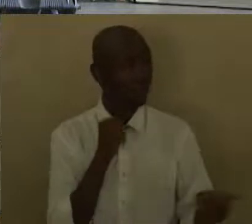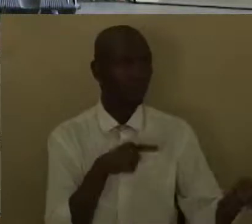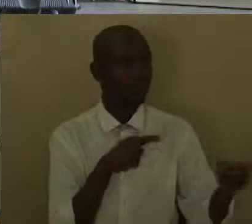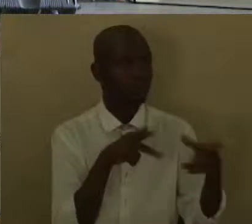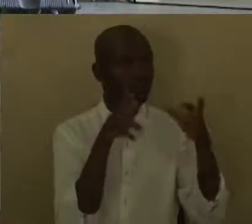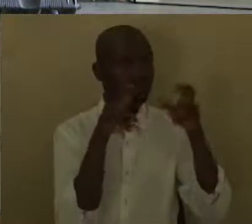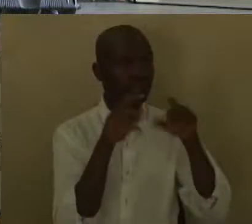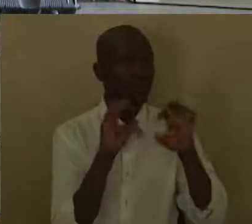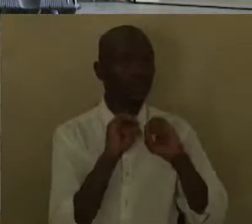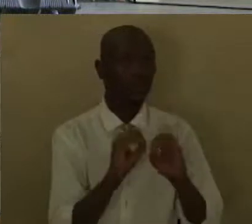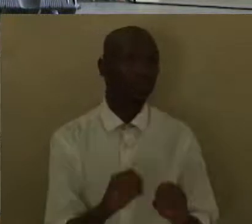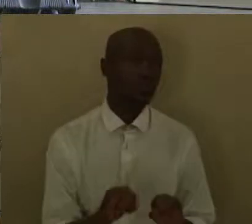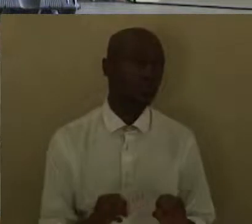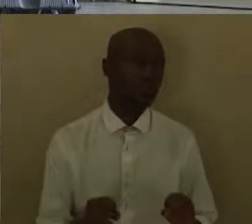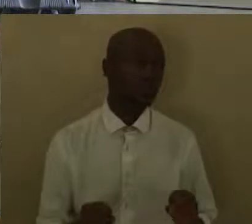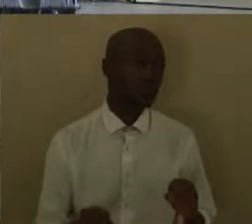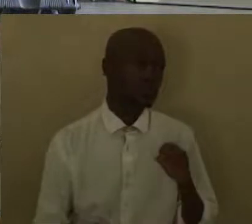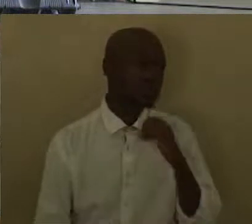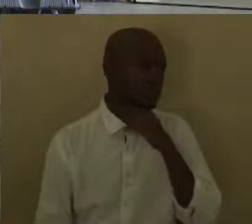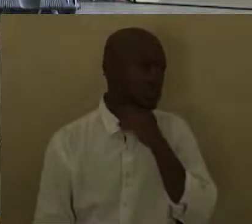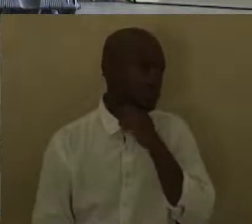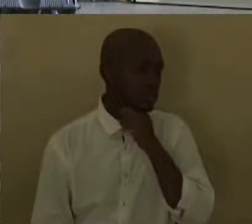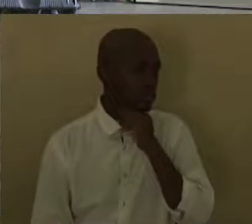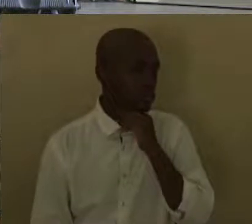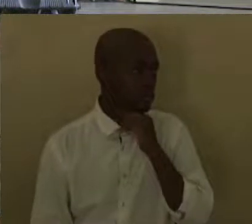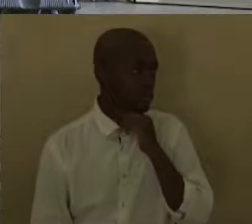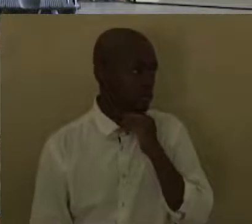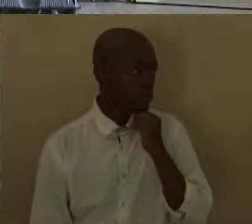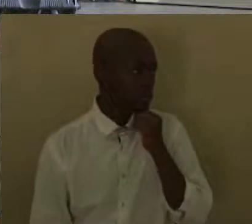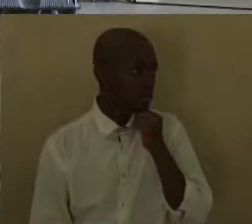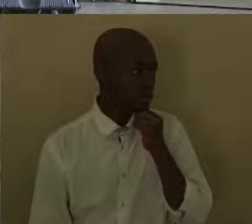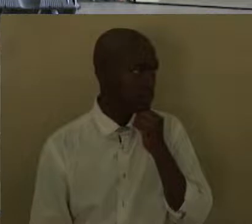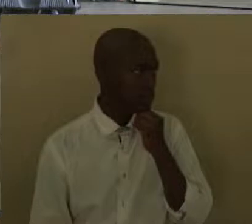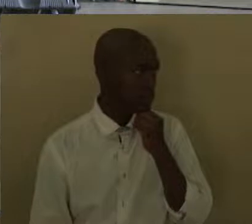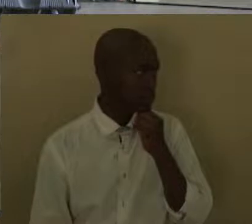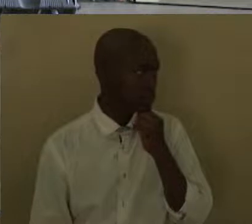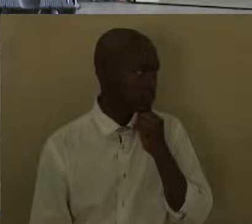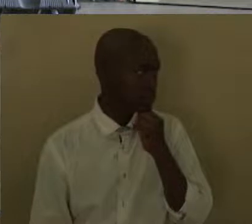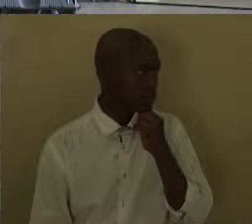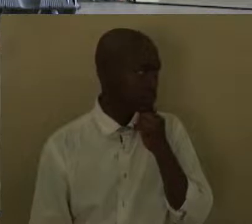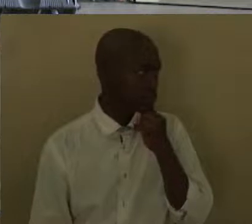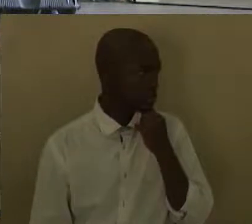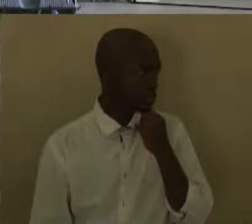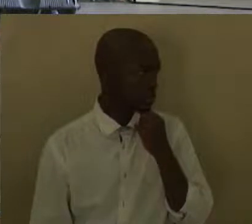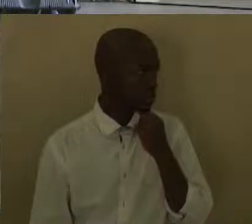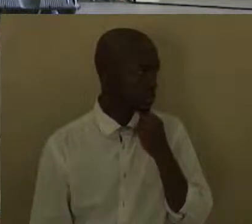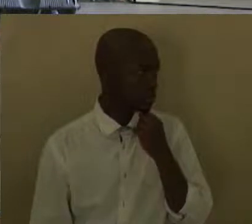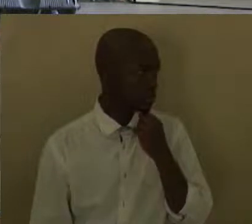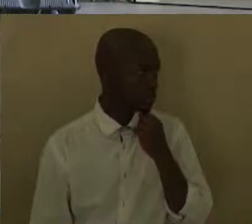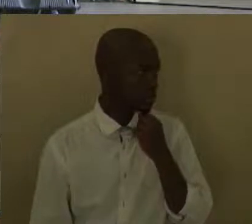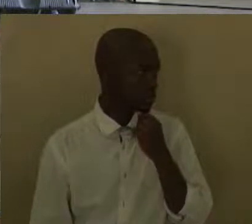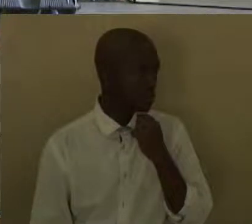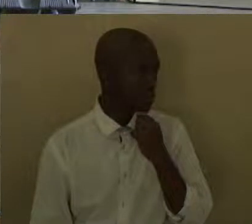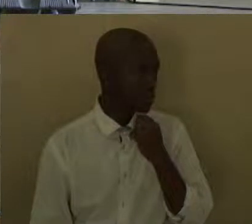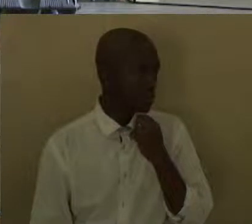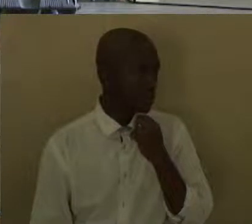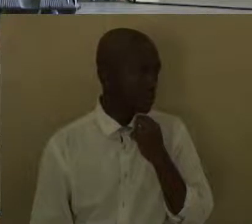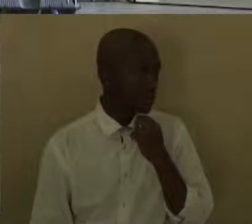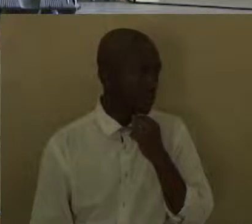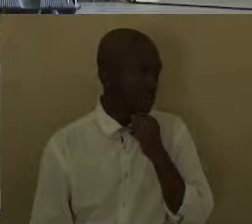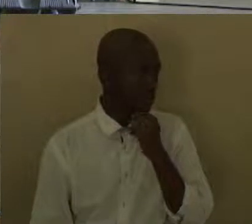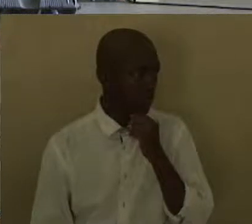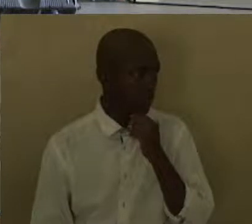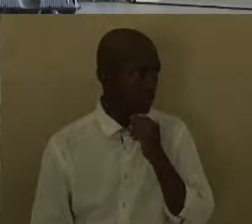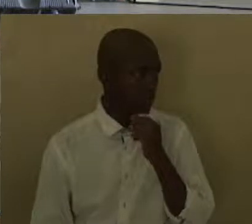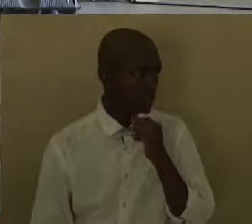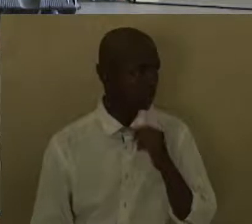Without any further waste of time, we'll get on to the next item, which is the purpose of the meeting. As